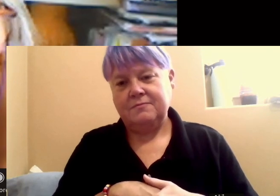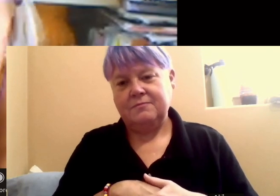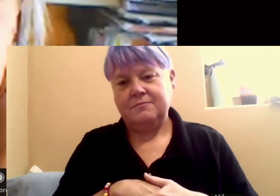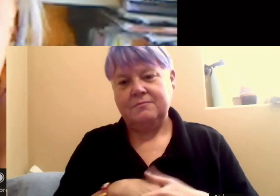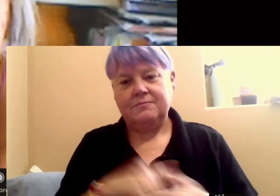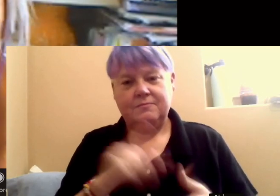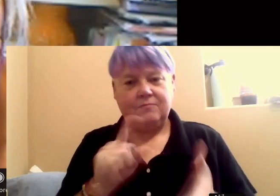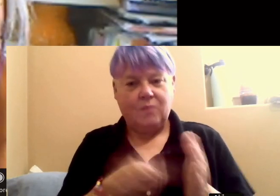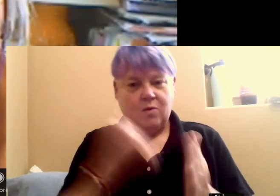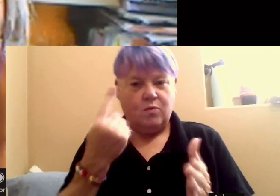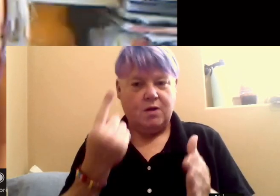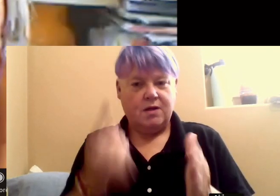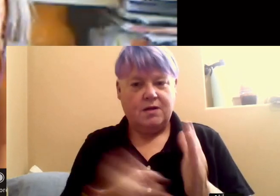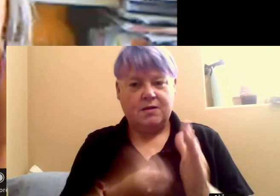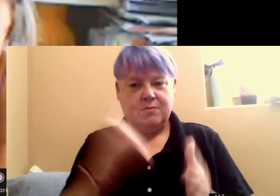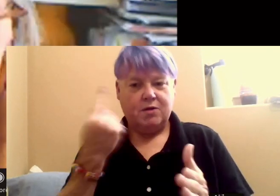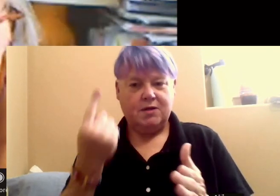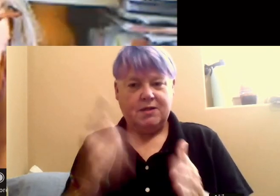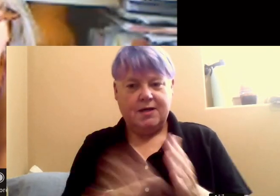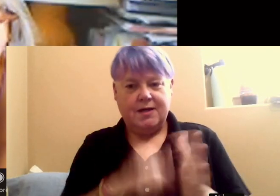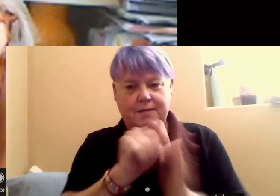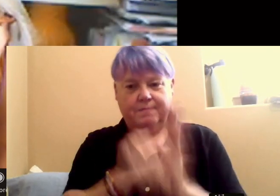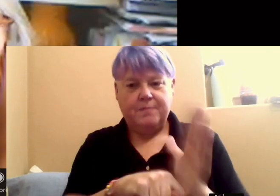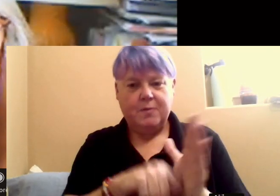Once upon a time when the world was young.